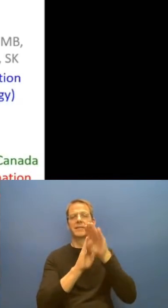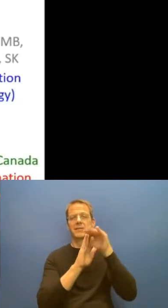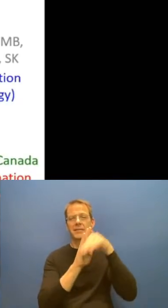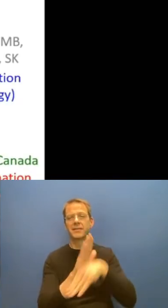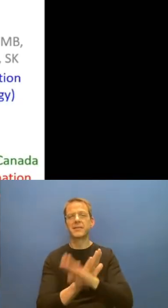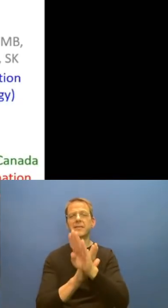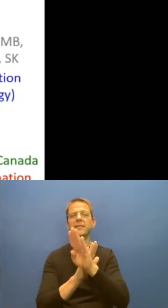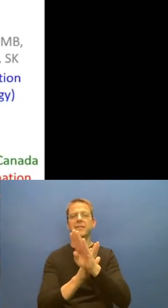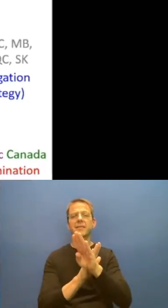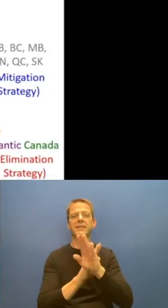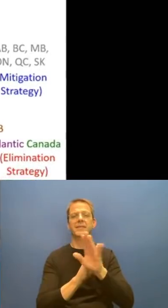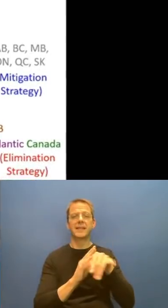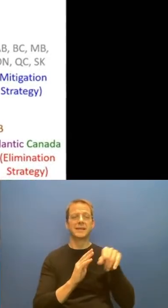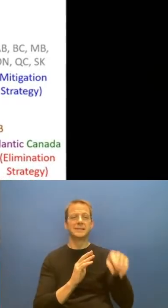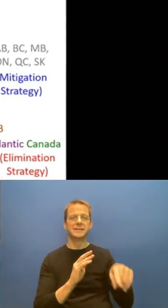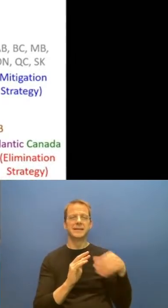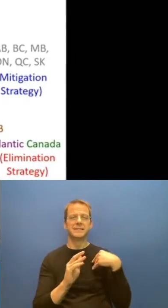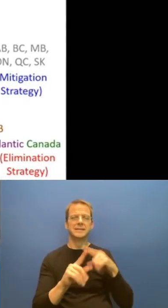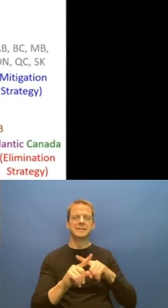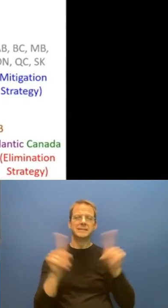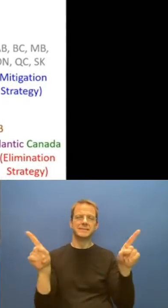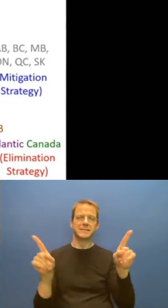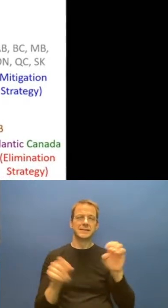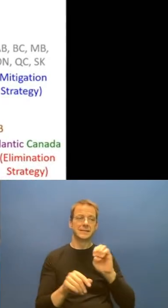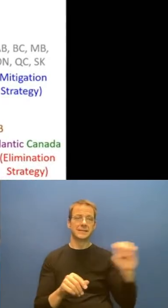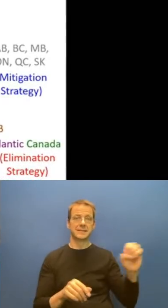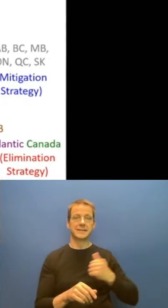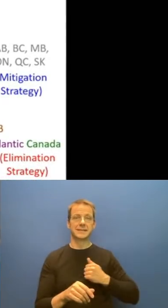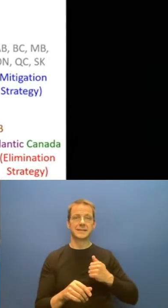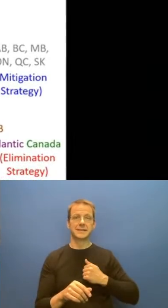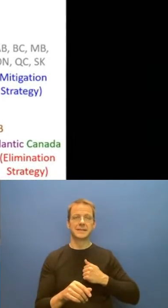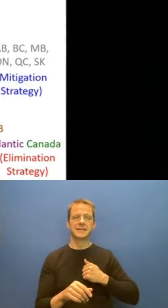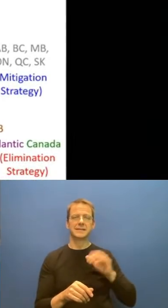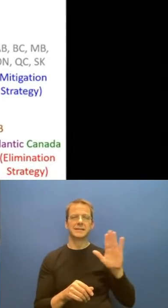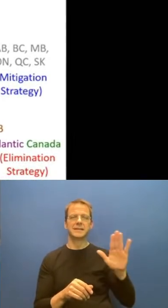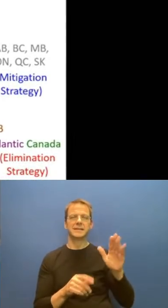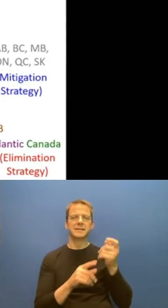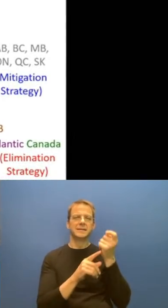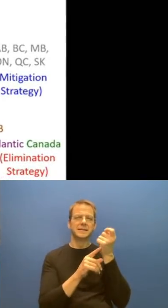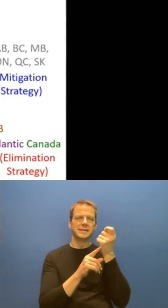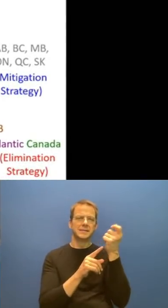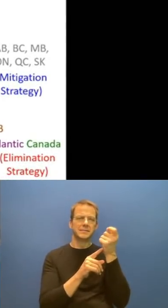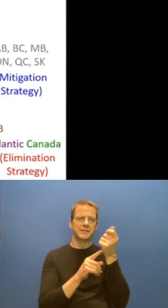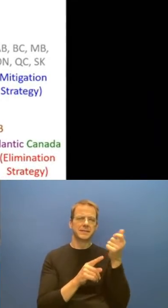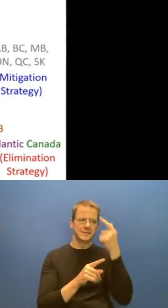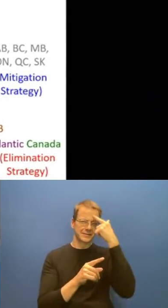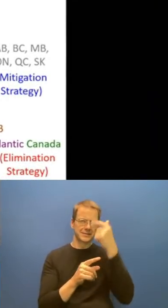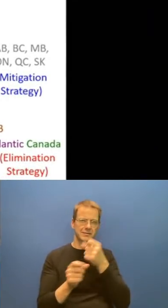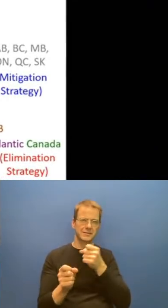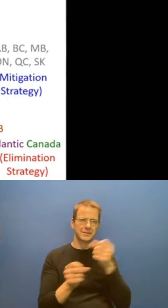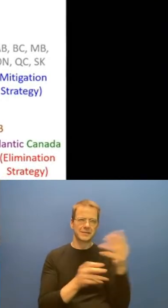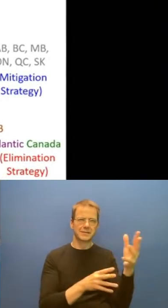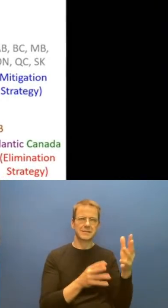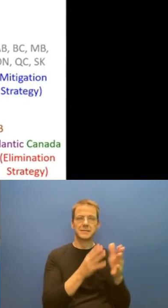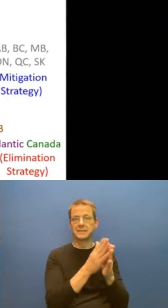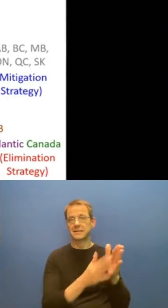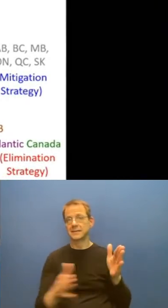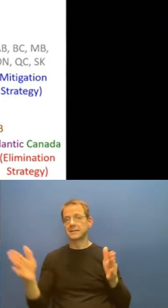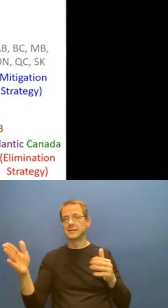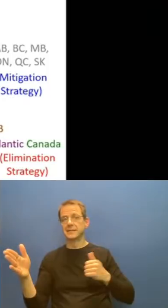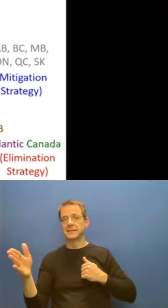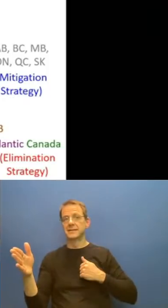strategy. So here in Alberta, we had already 4 large waves. At the same time, Atlantic